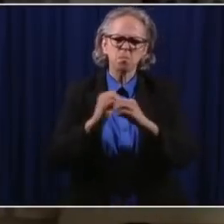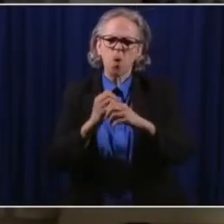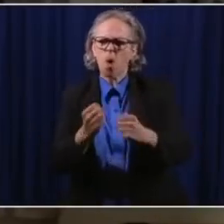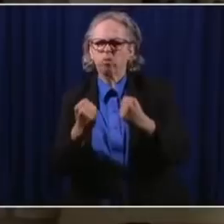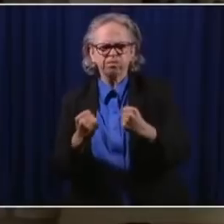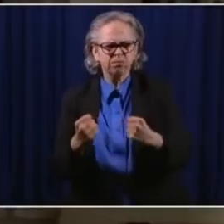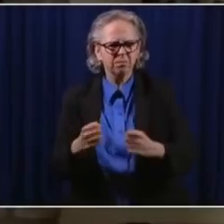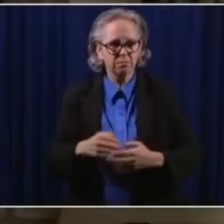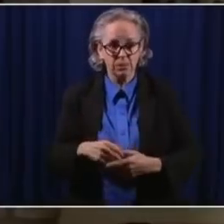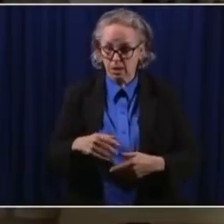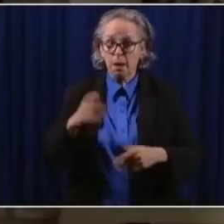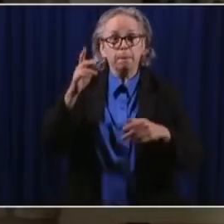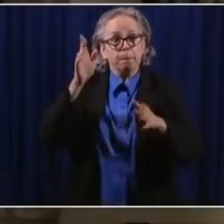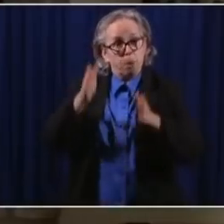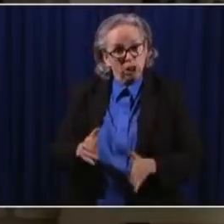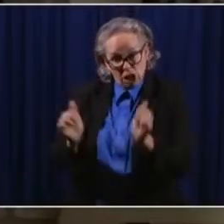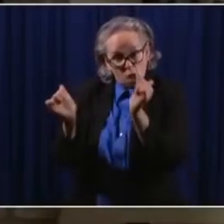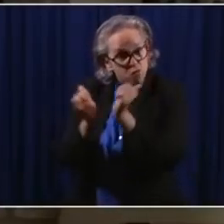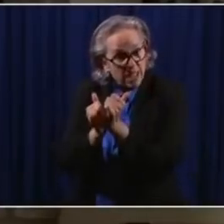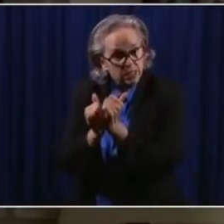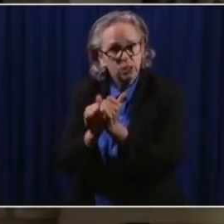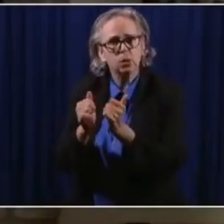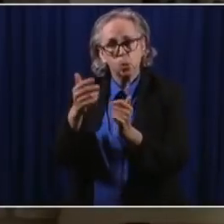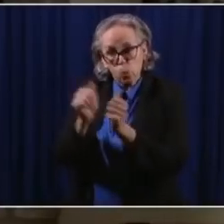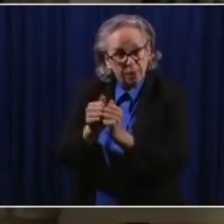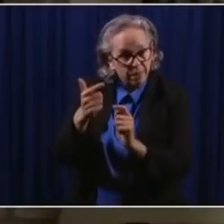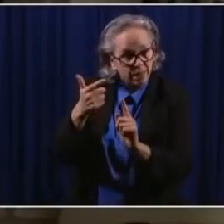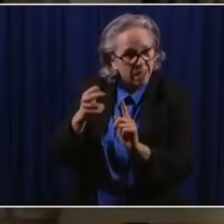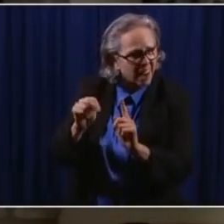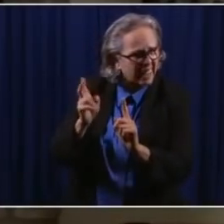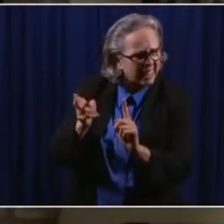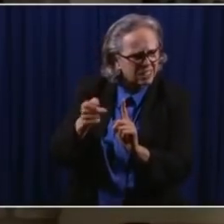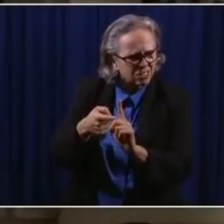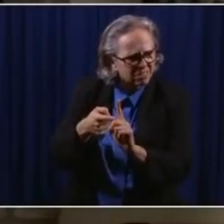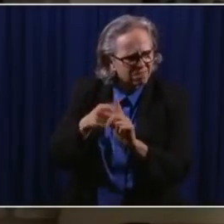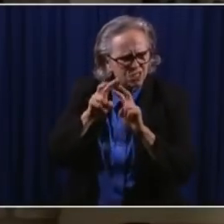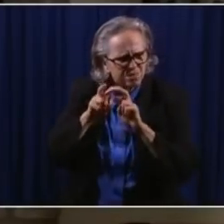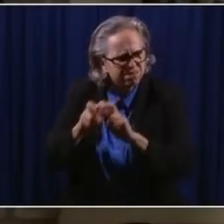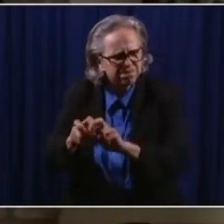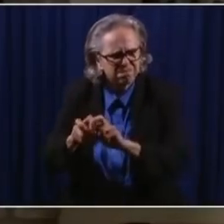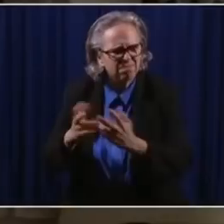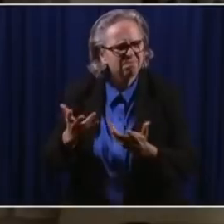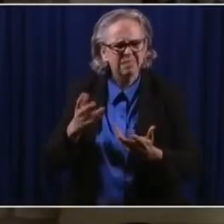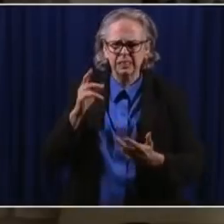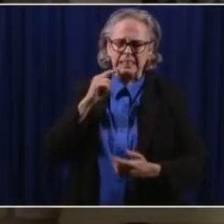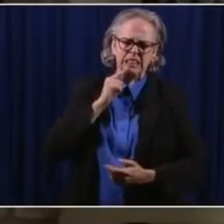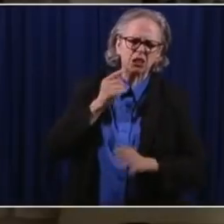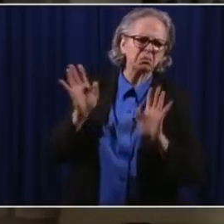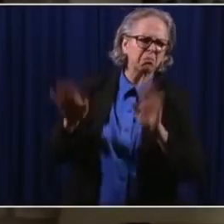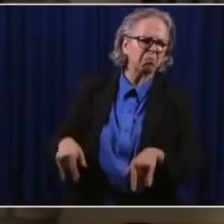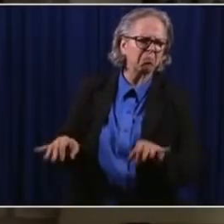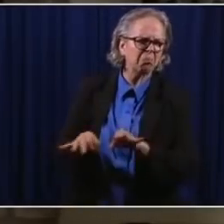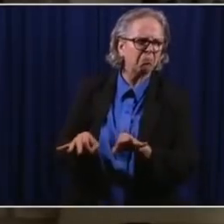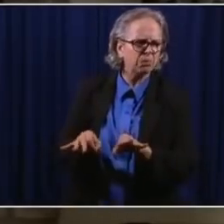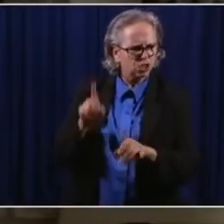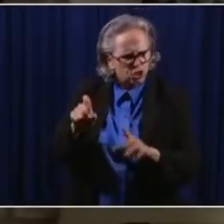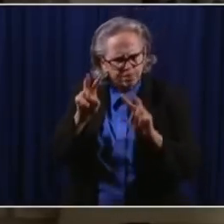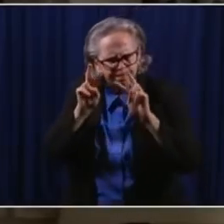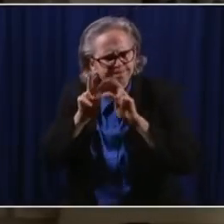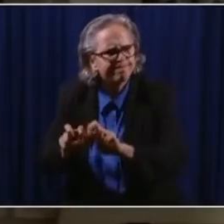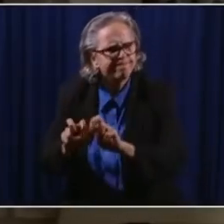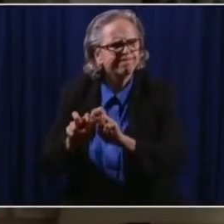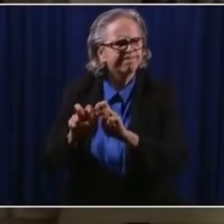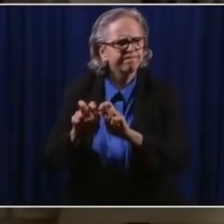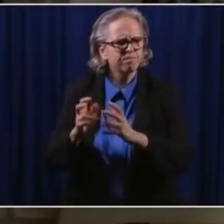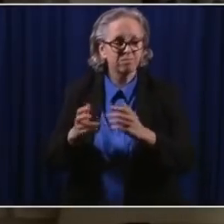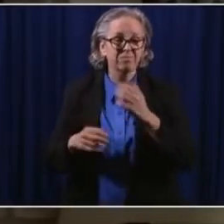offense. So they frequently receive probation instead of jail time, and they go right back to the streets. Under our bill, it